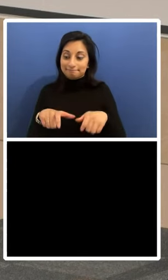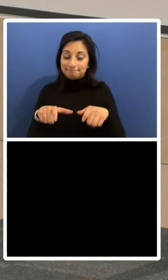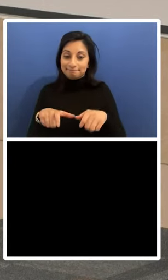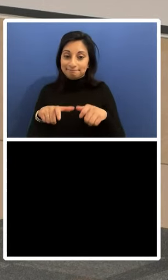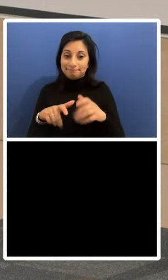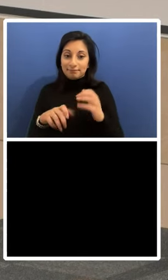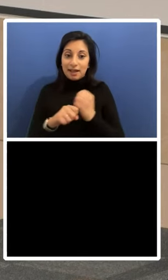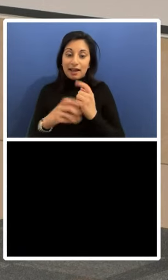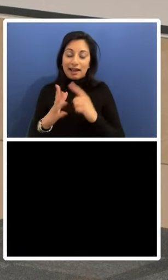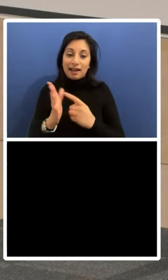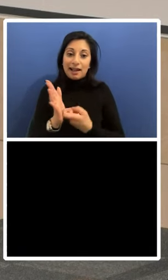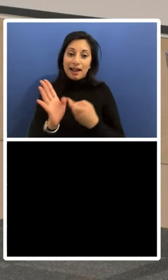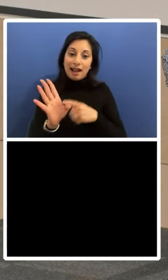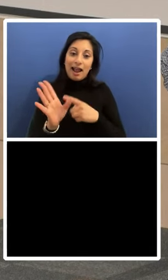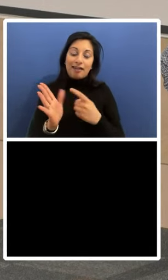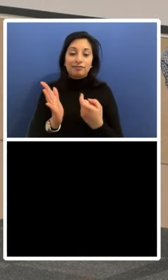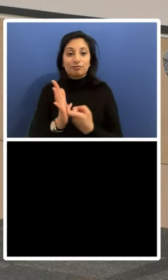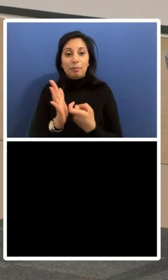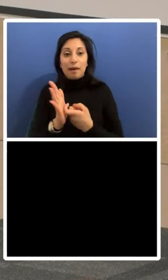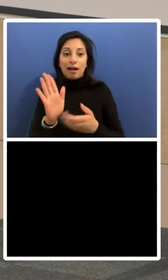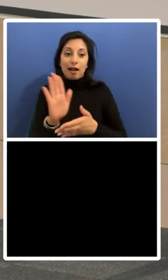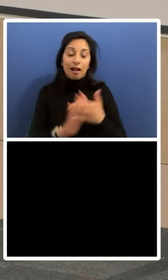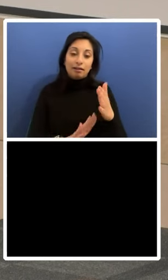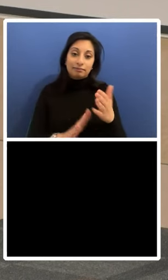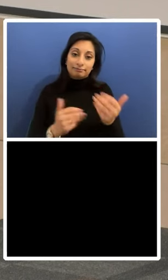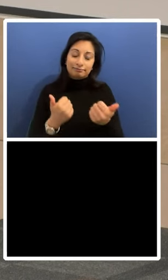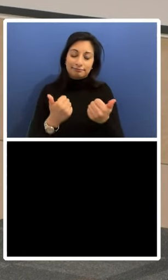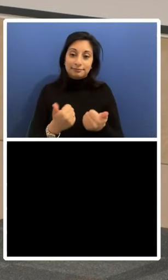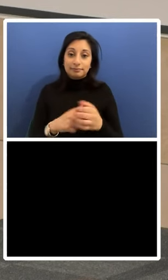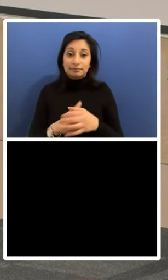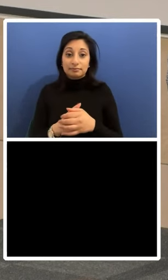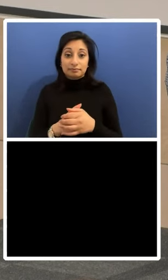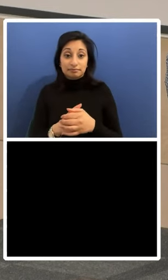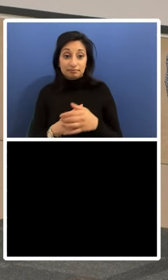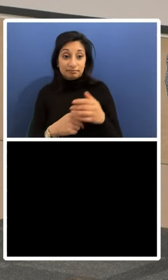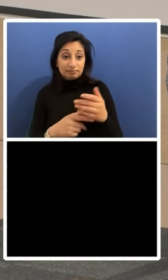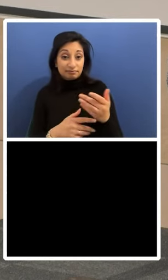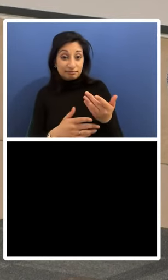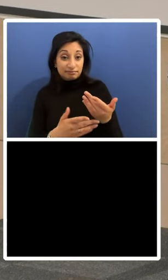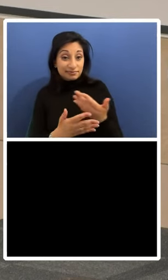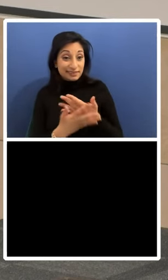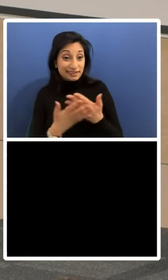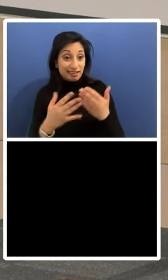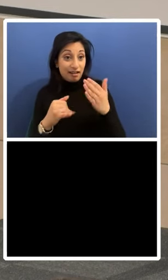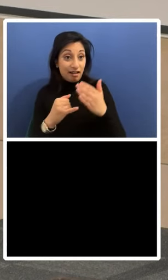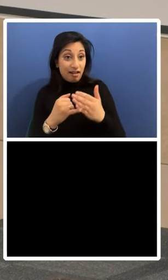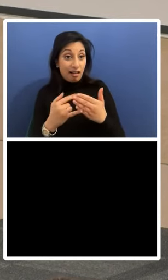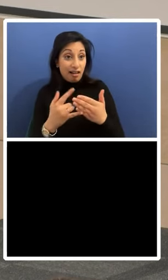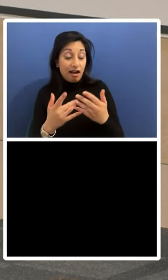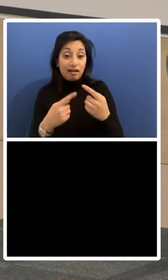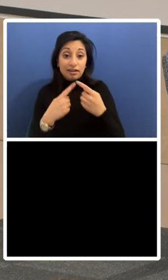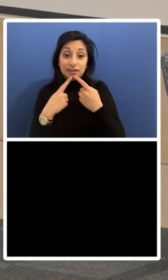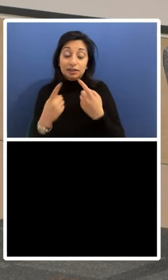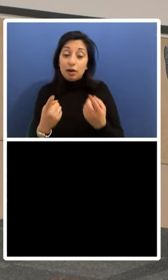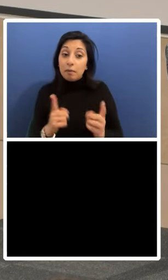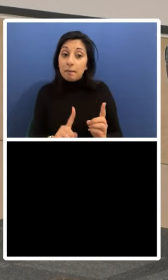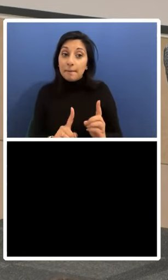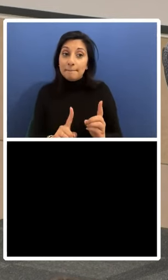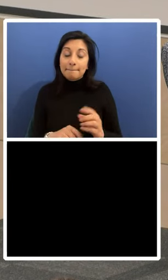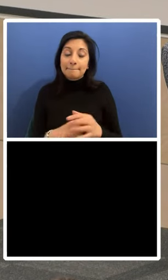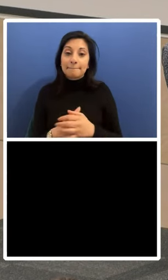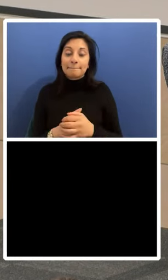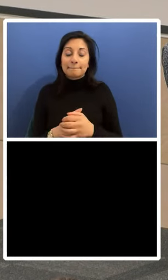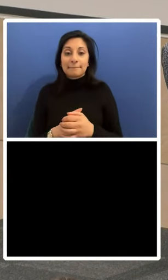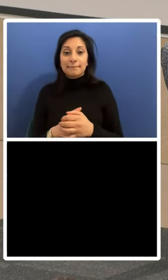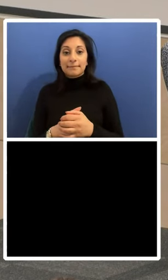right? Just any last words you want to add to this conversation, either of you, before we say thank you? I would just